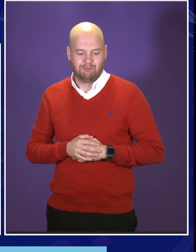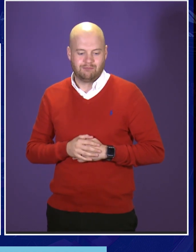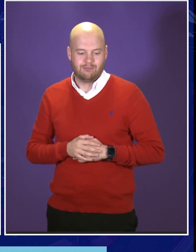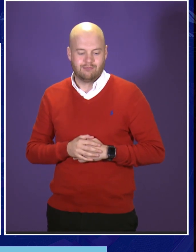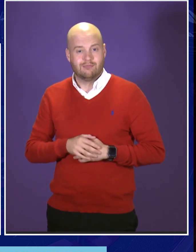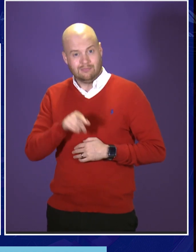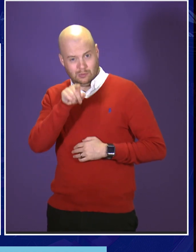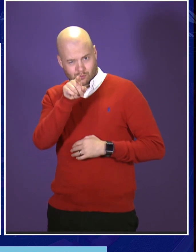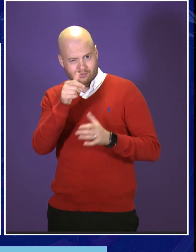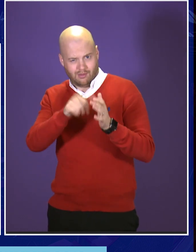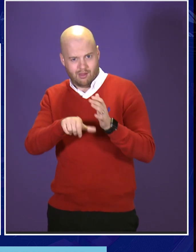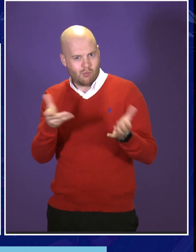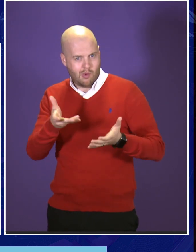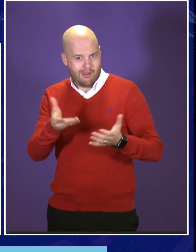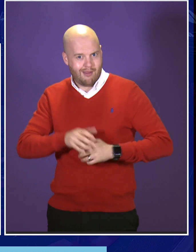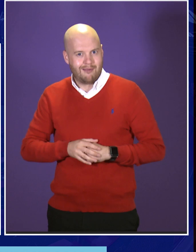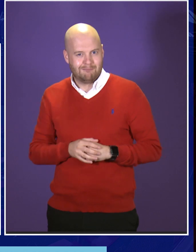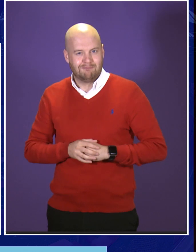Where will you start?